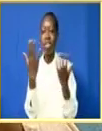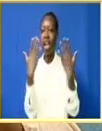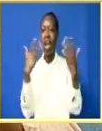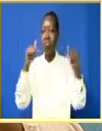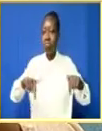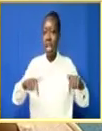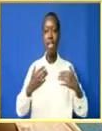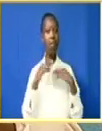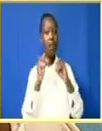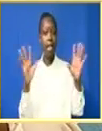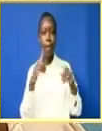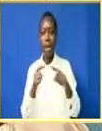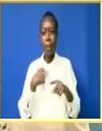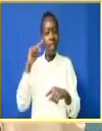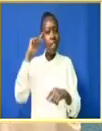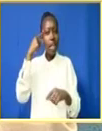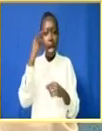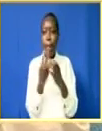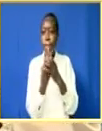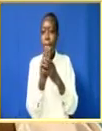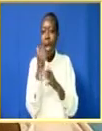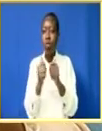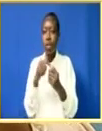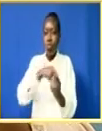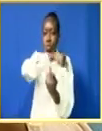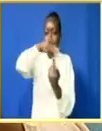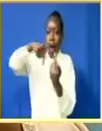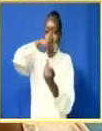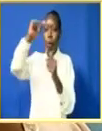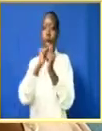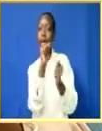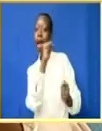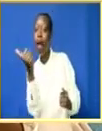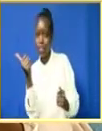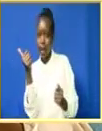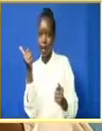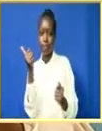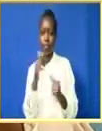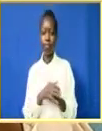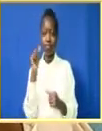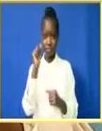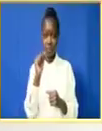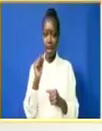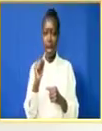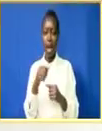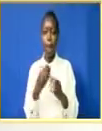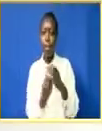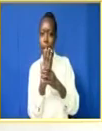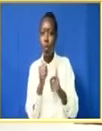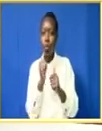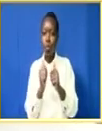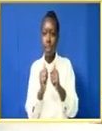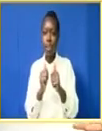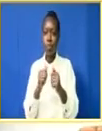a plant that's attached to something else when it's going up. A plant attaches itself when going up?